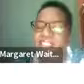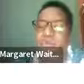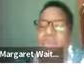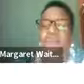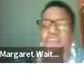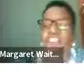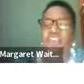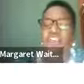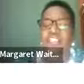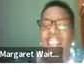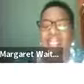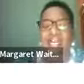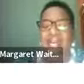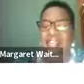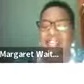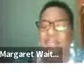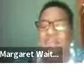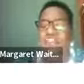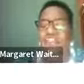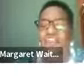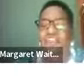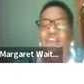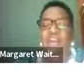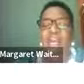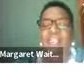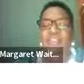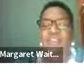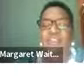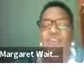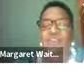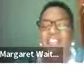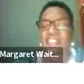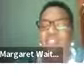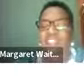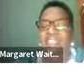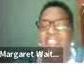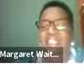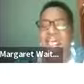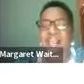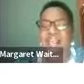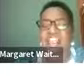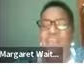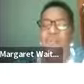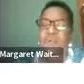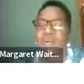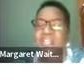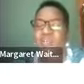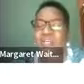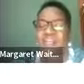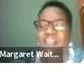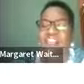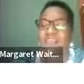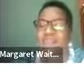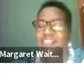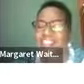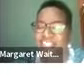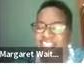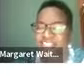this is what professionals like us, the professionals at 22% who say that they should be the ones who are giving